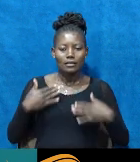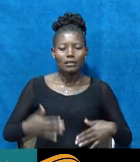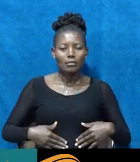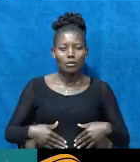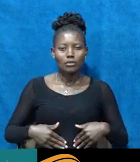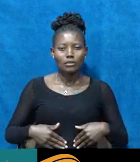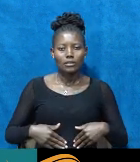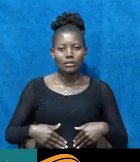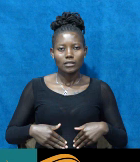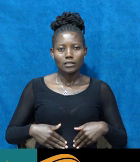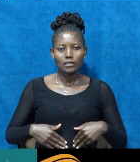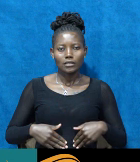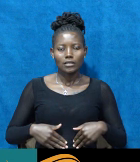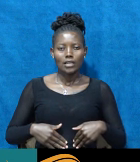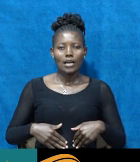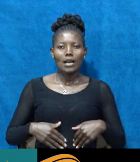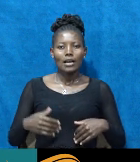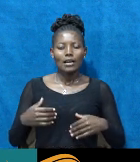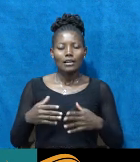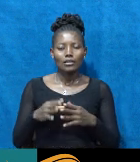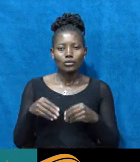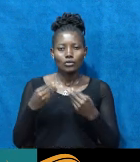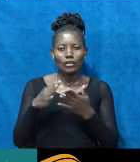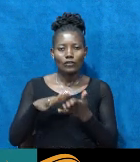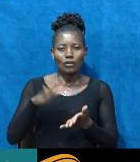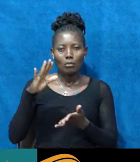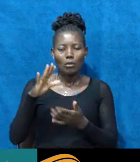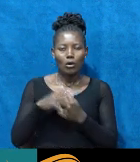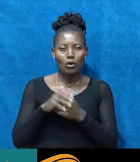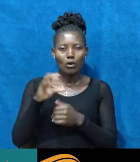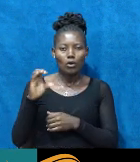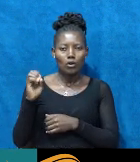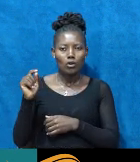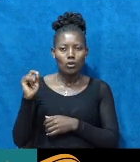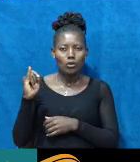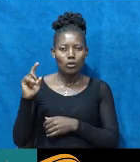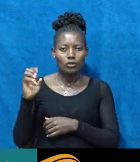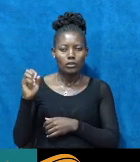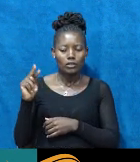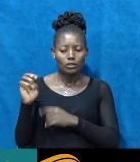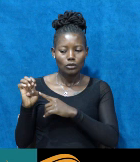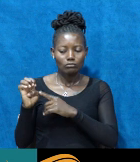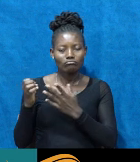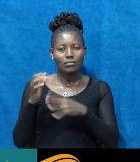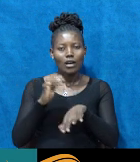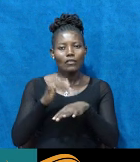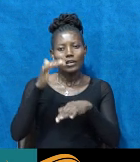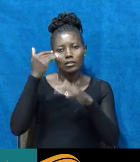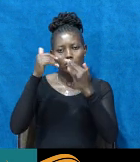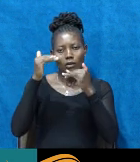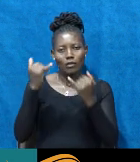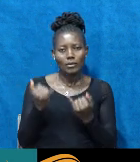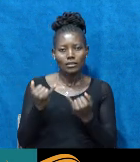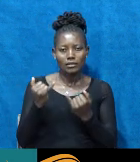cortisol. And with excessive cortisol, then performance is usually hampered. So to take care of this particular